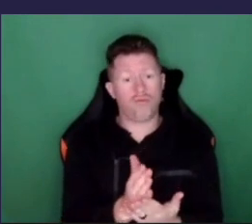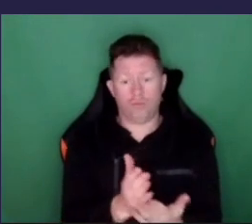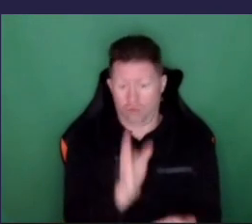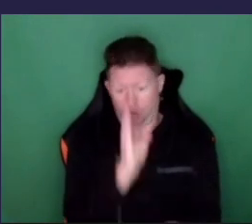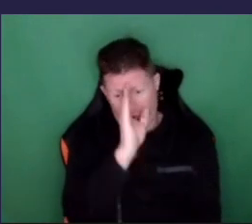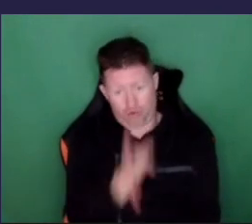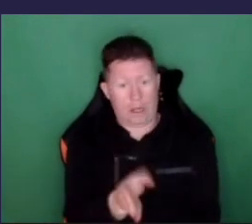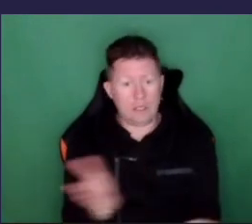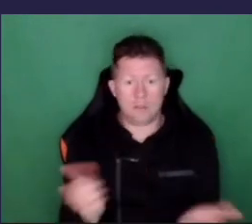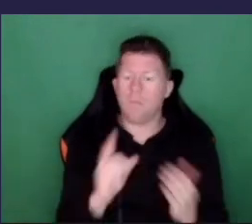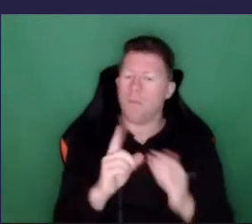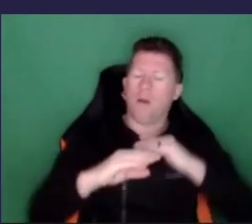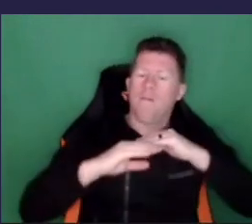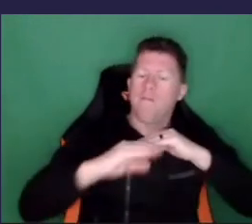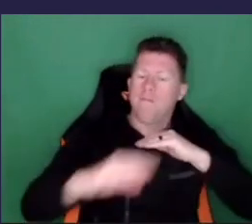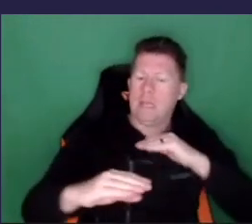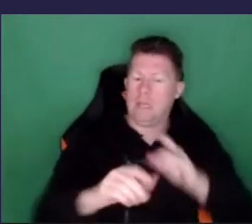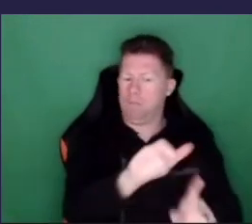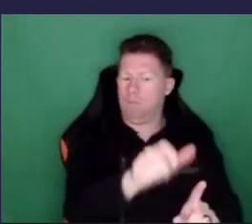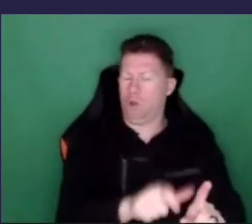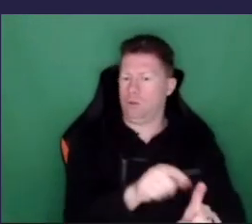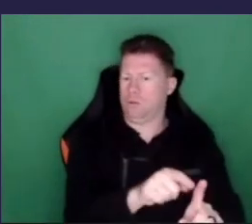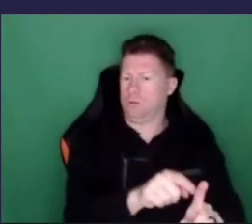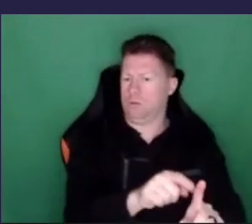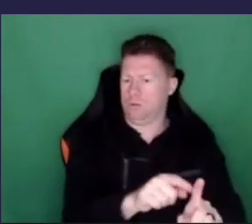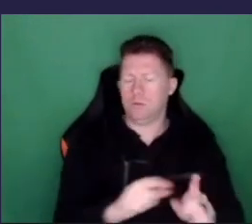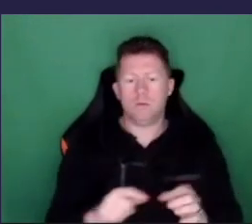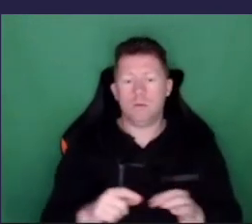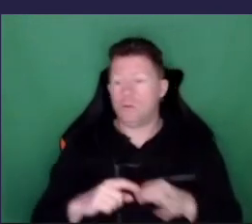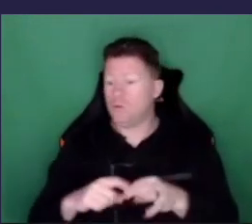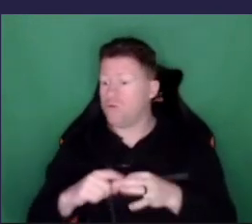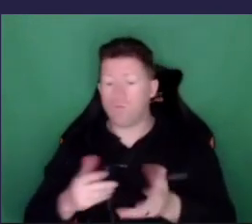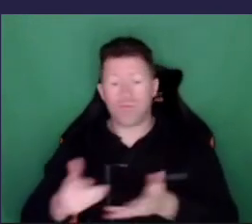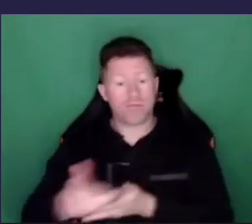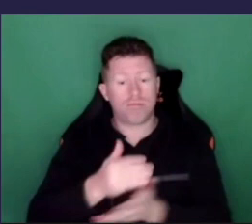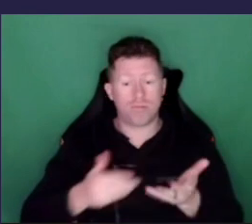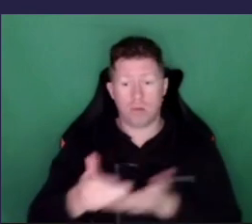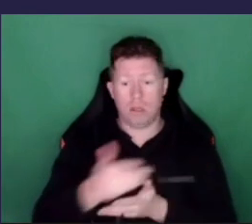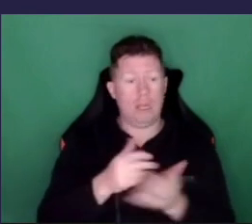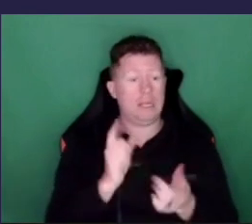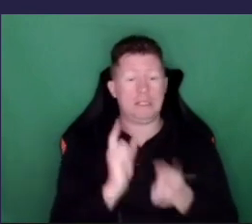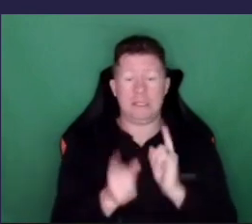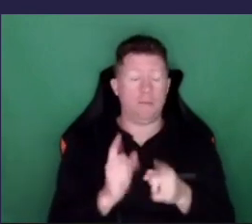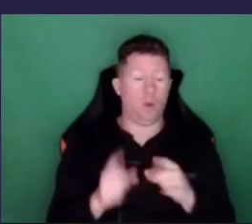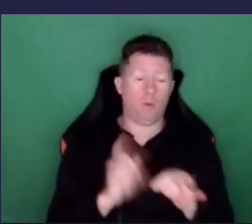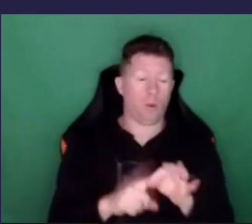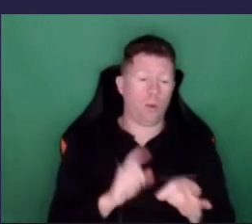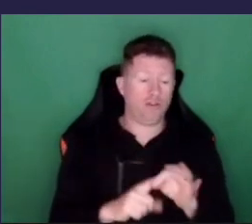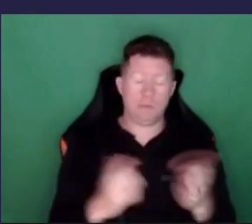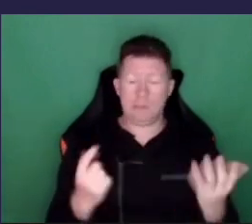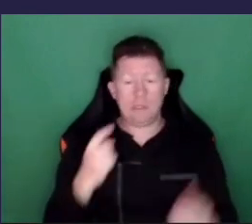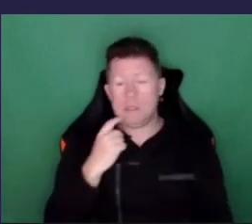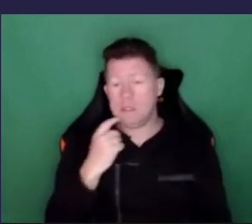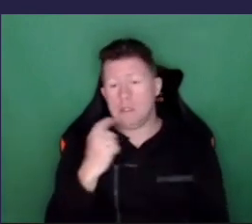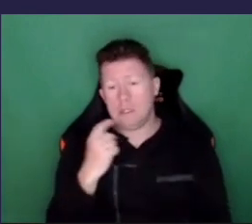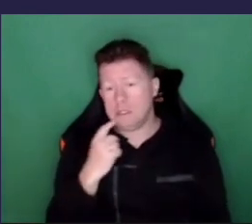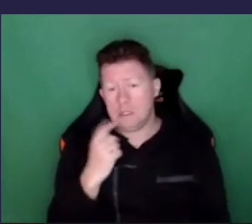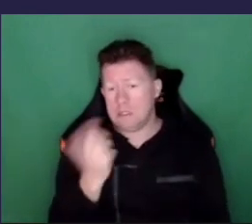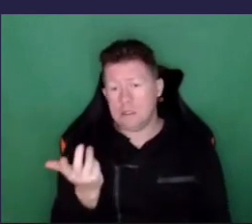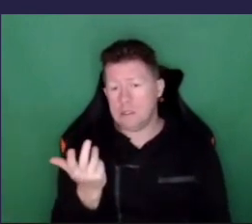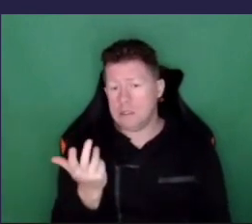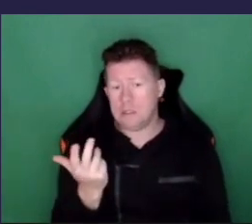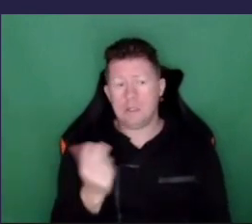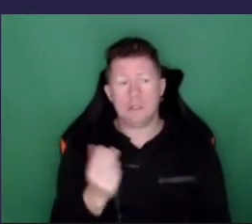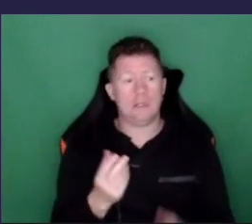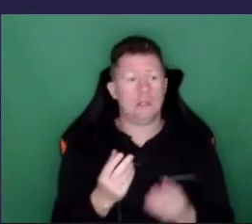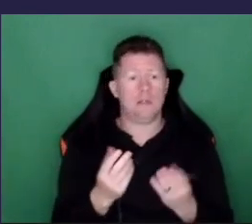be fair to the person you're thinking about. And sometimes the questions are pretty straightforward. It's just